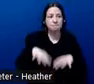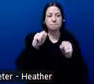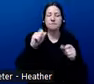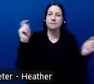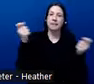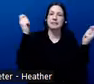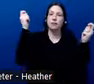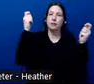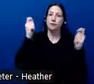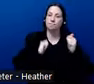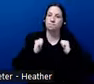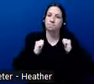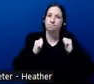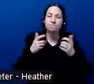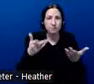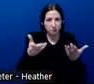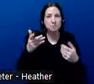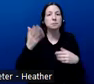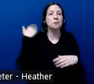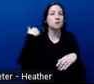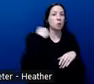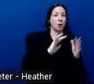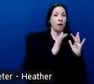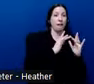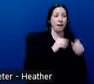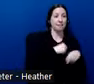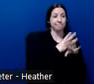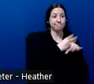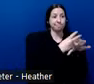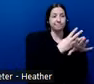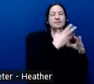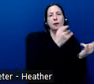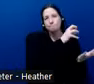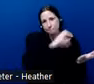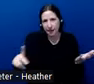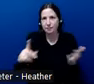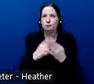The community event moved from online and back to in-person this year.